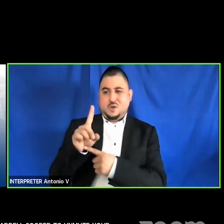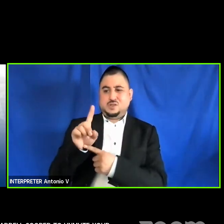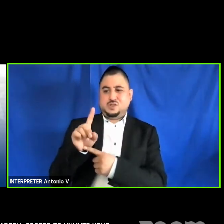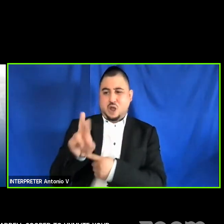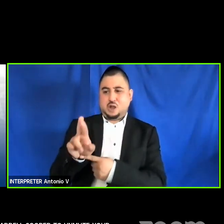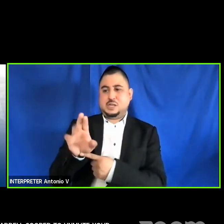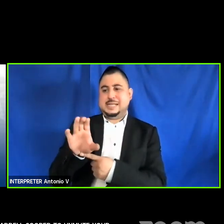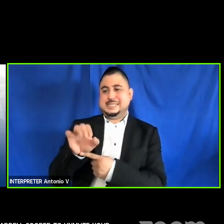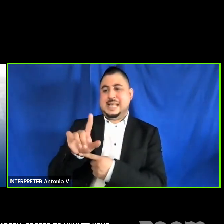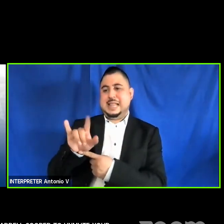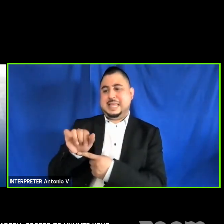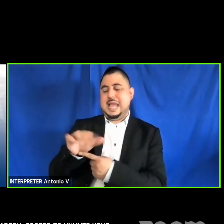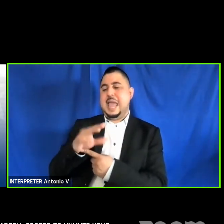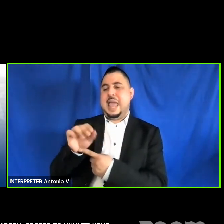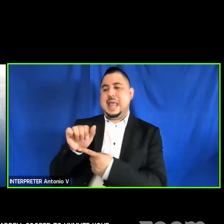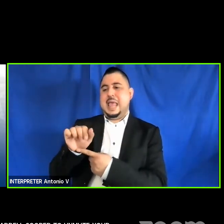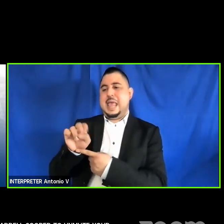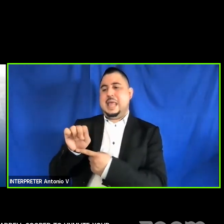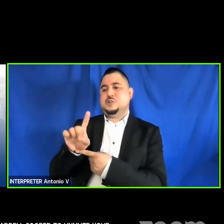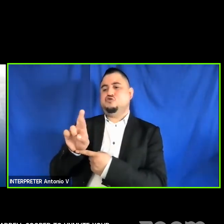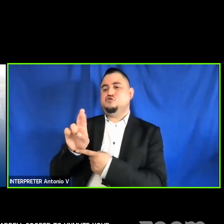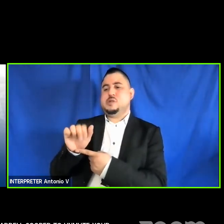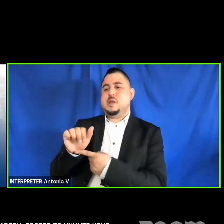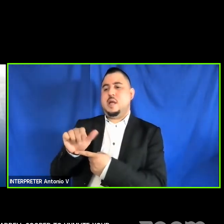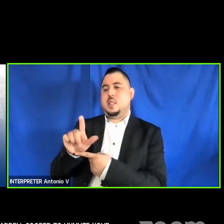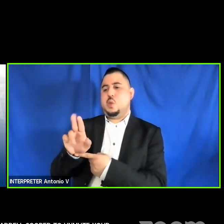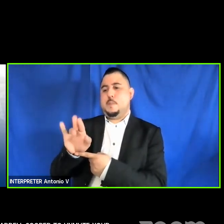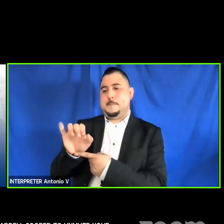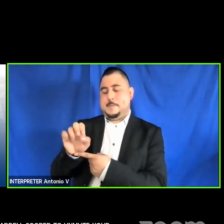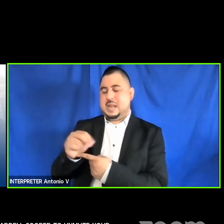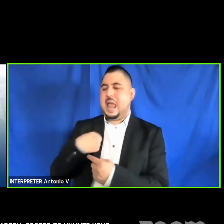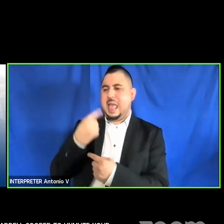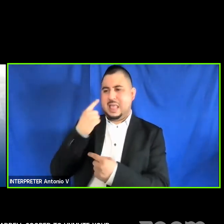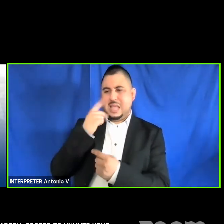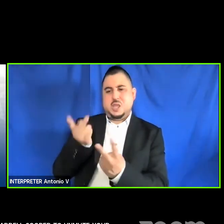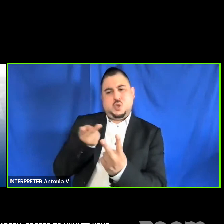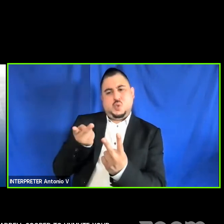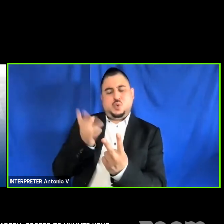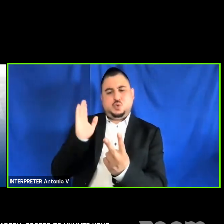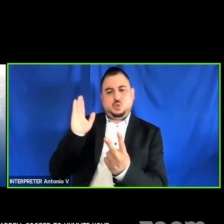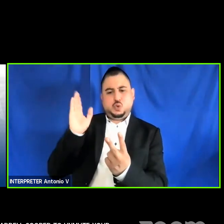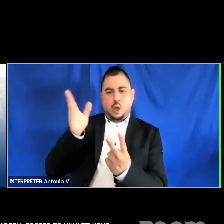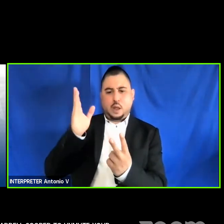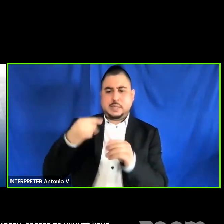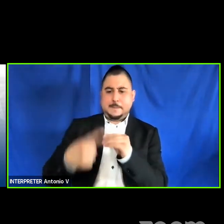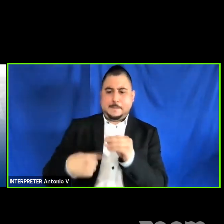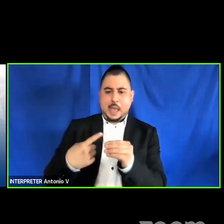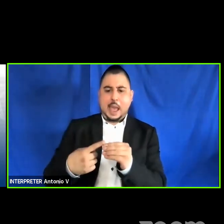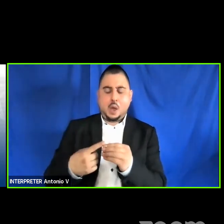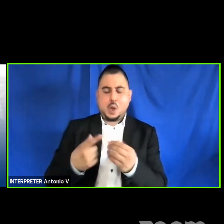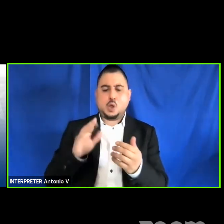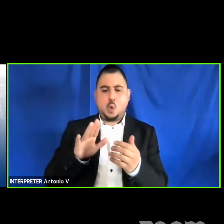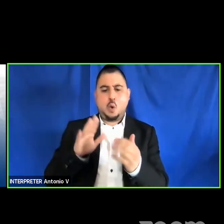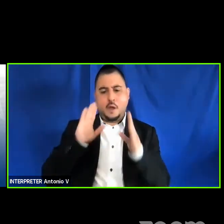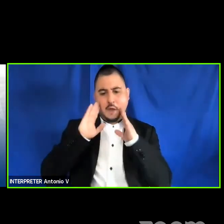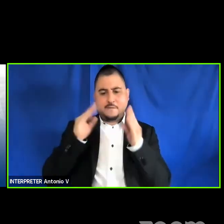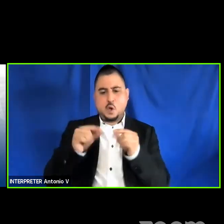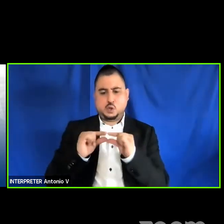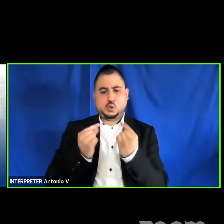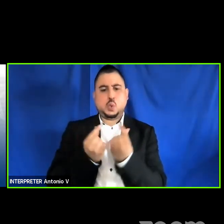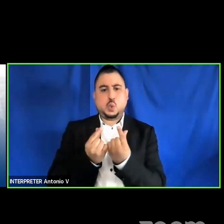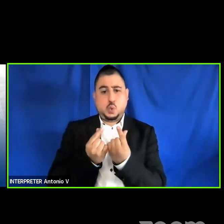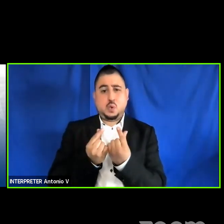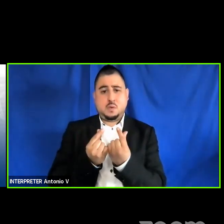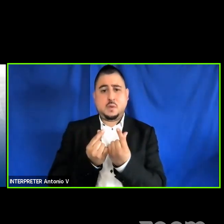Fili and Andrea Lubin. I think in your presentation, you had talked about your focus group